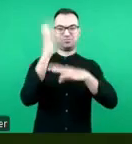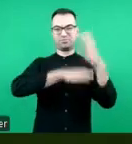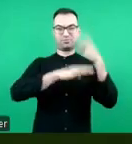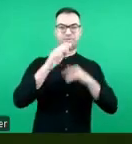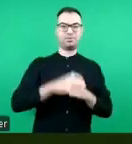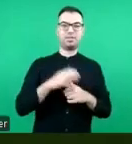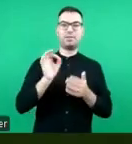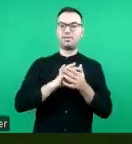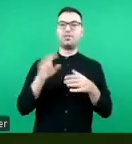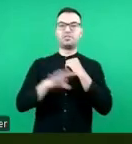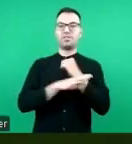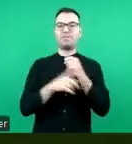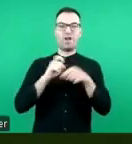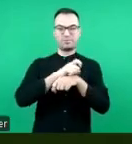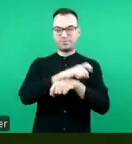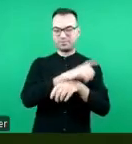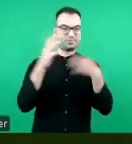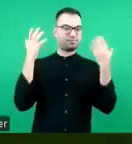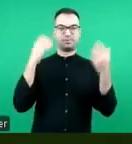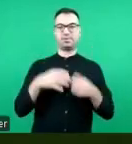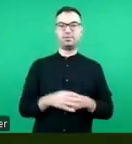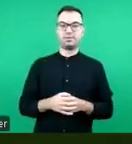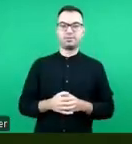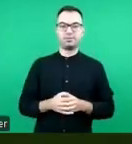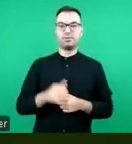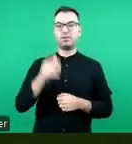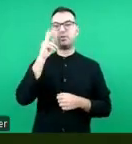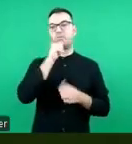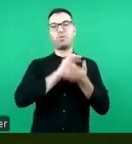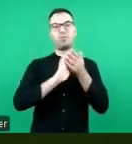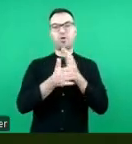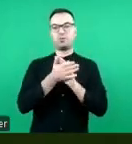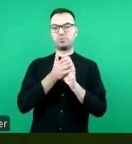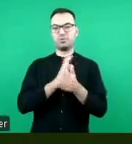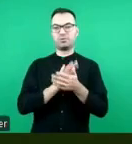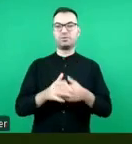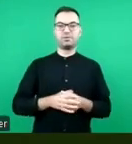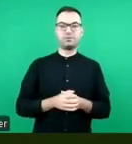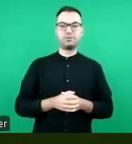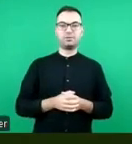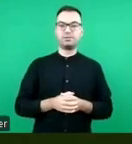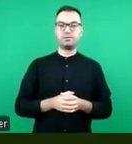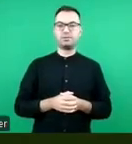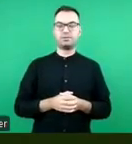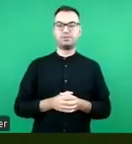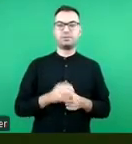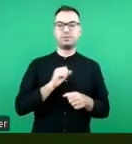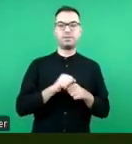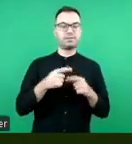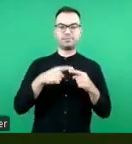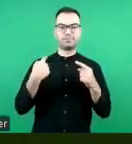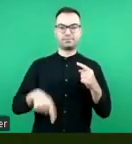beetle infested trees, somebody is trying to clean it all up. There's simply a huge mismatch, and